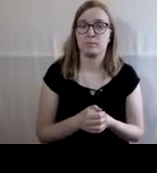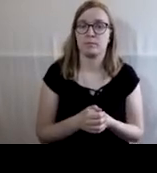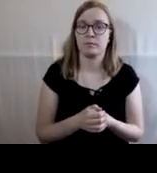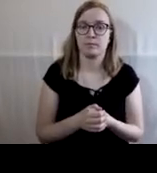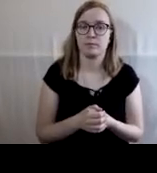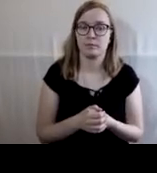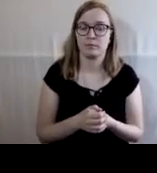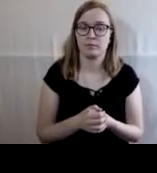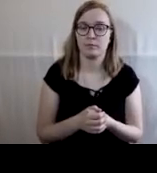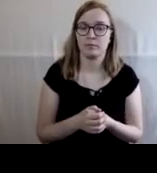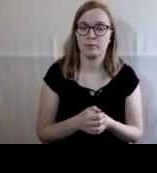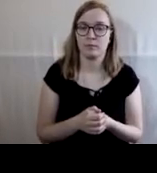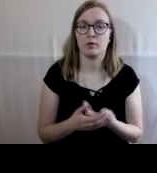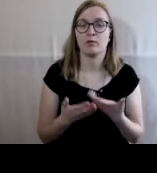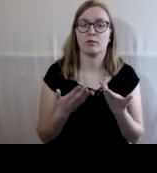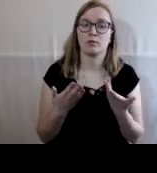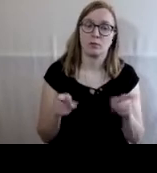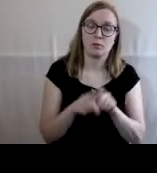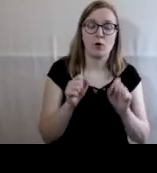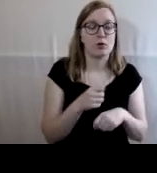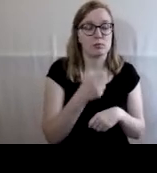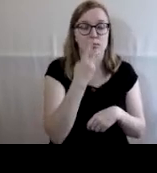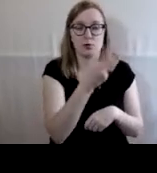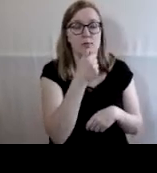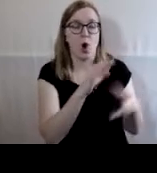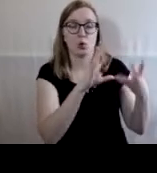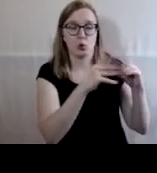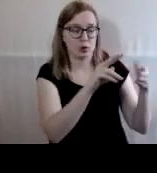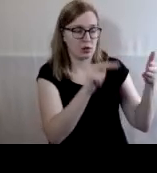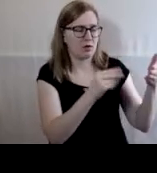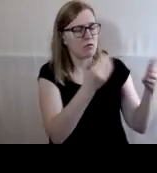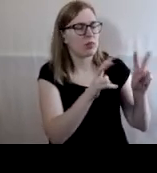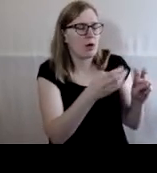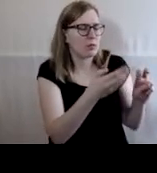further learning or prepare the student for life, further study and work?